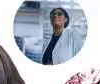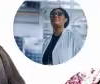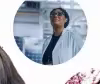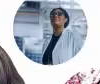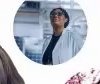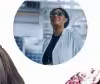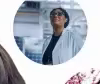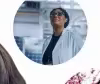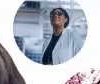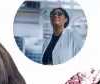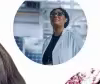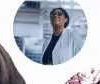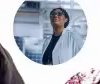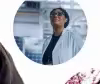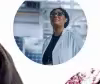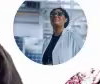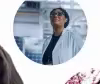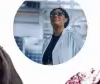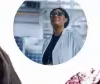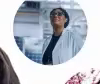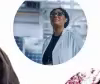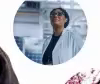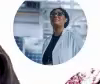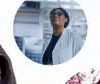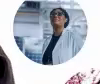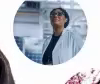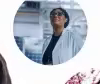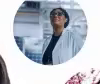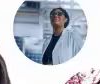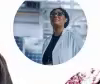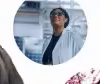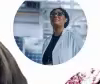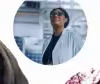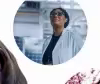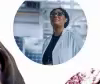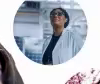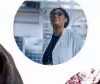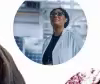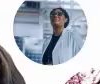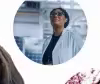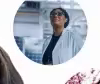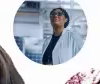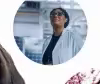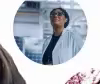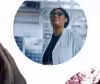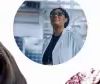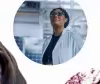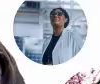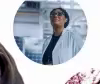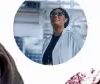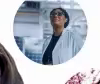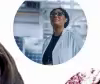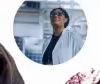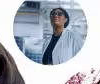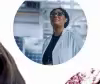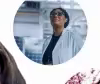a short participant survey. This survey will also pop up when you exit out of Zoom. We thank you so much in advance for taking a